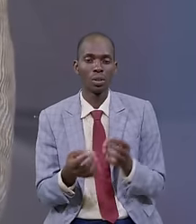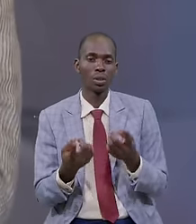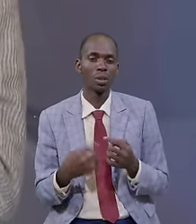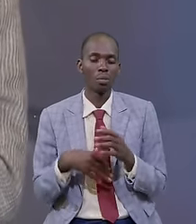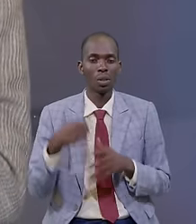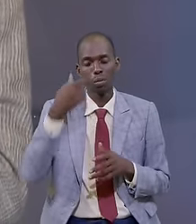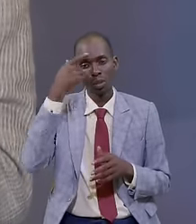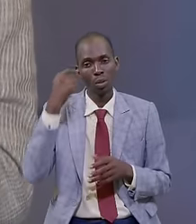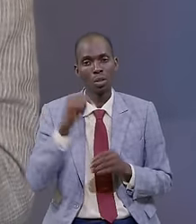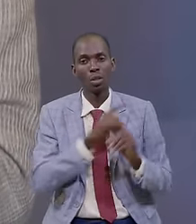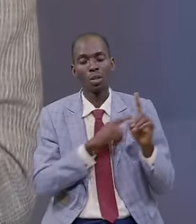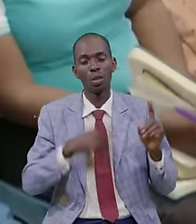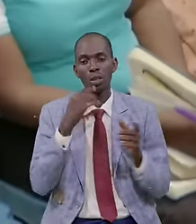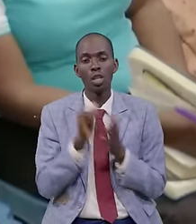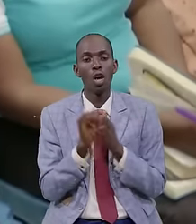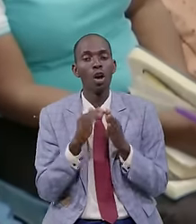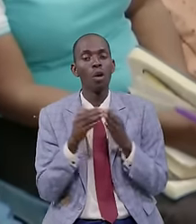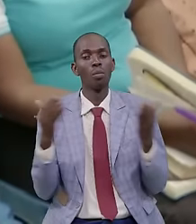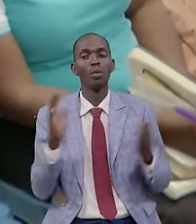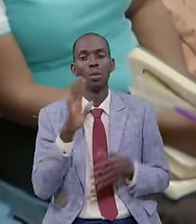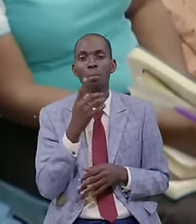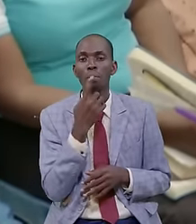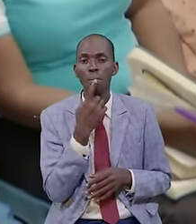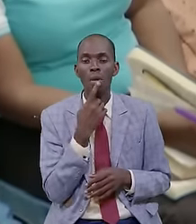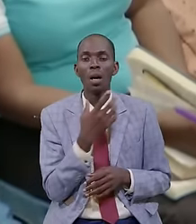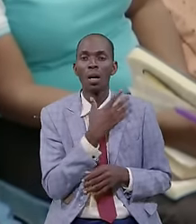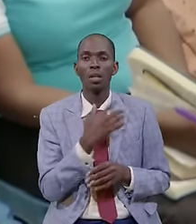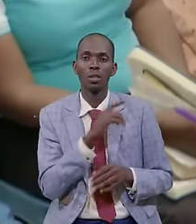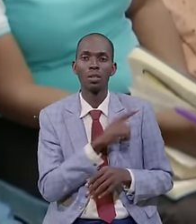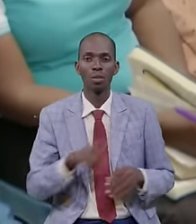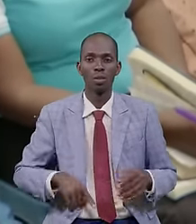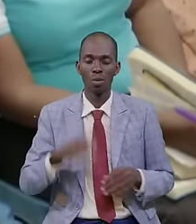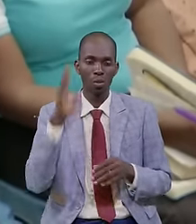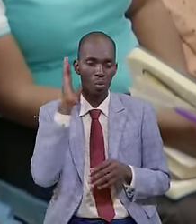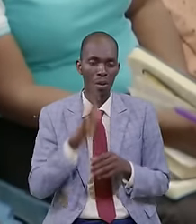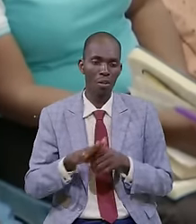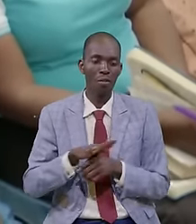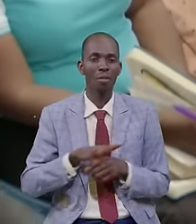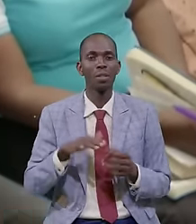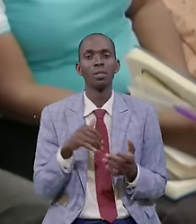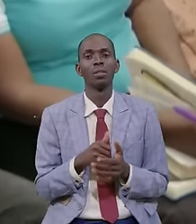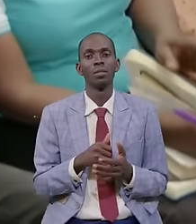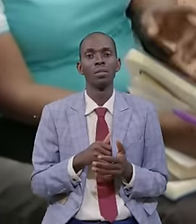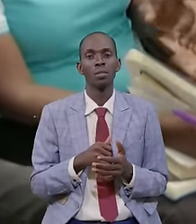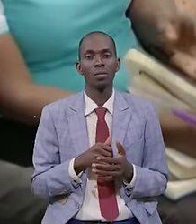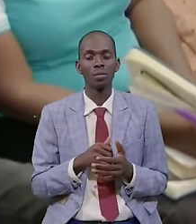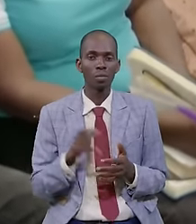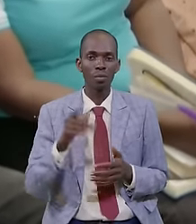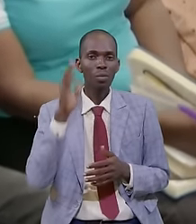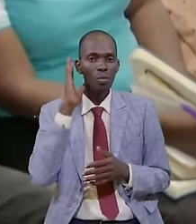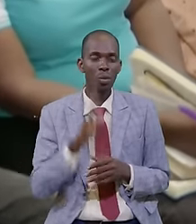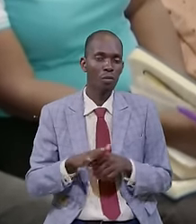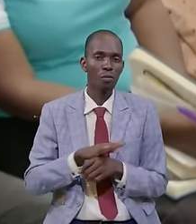your mouth with wisdom, with revelation. You'll fill your mouth with the